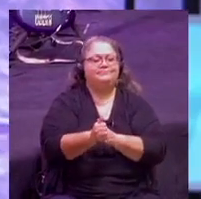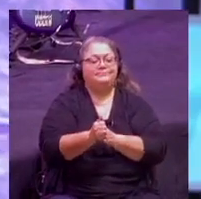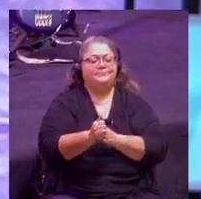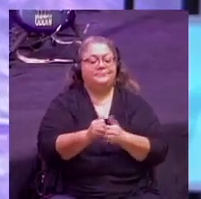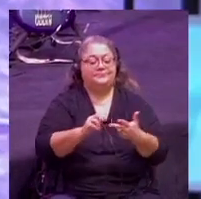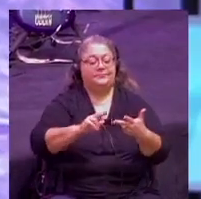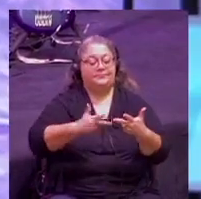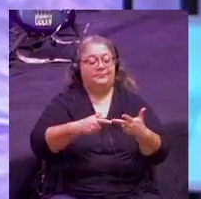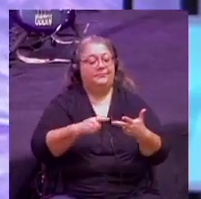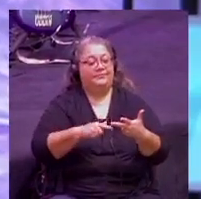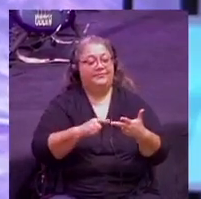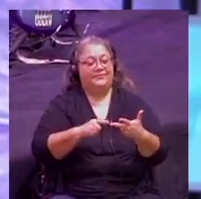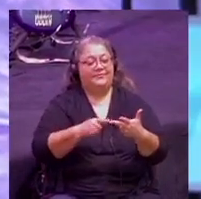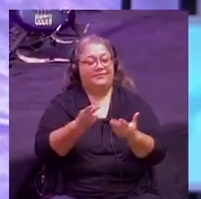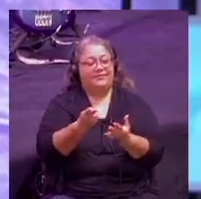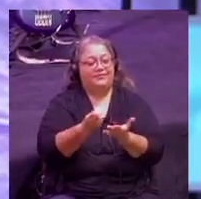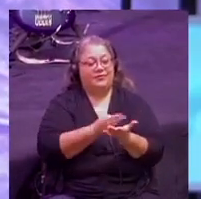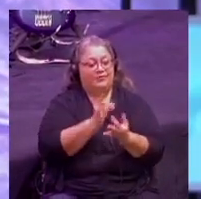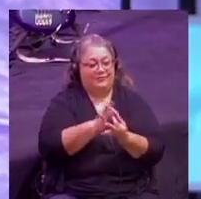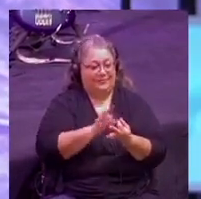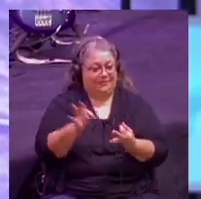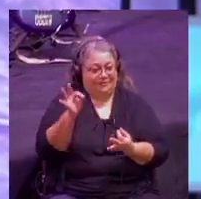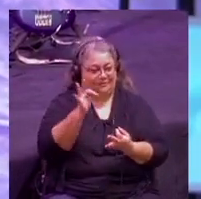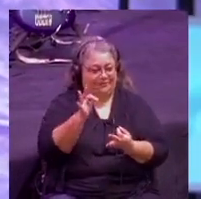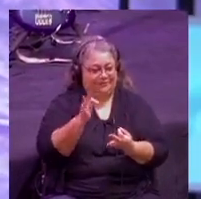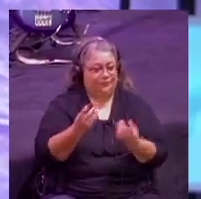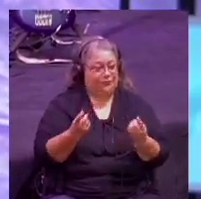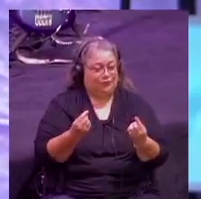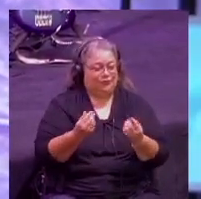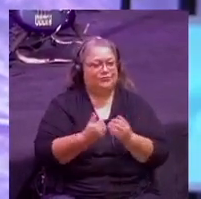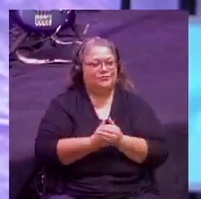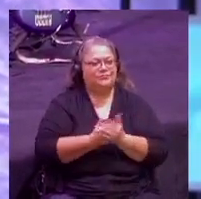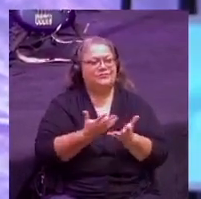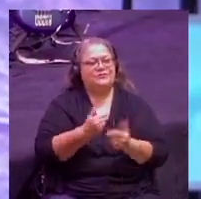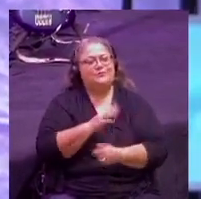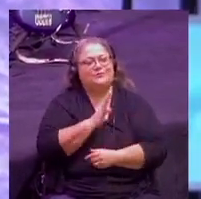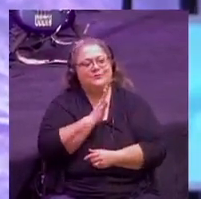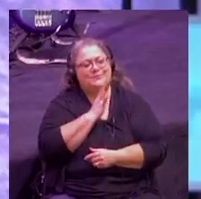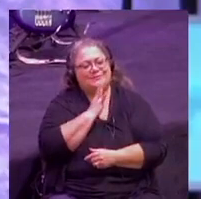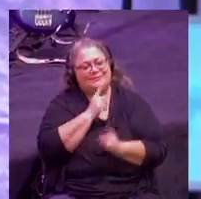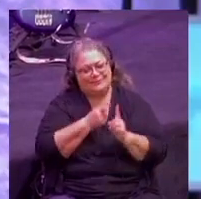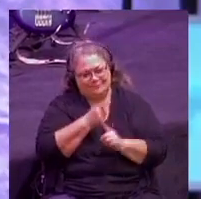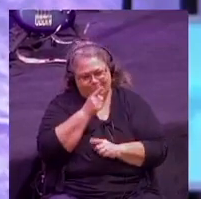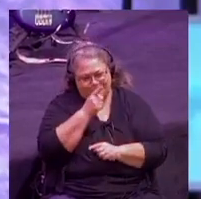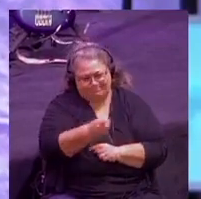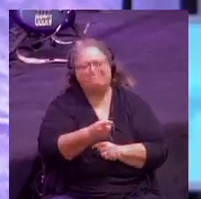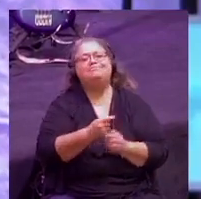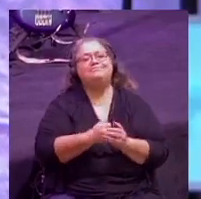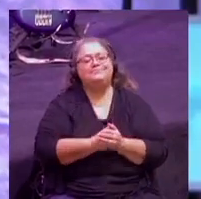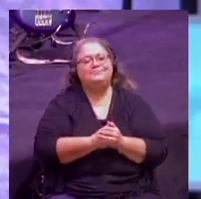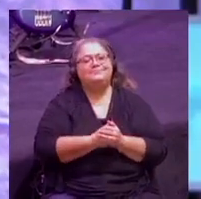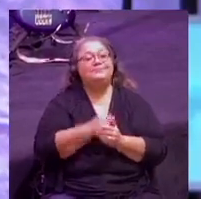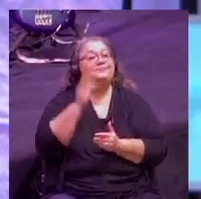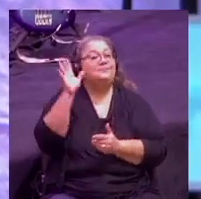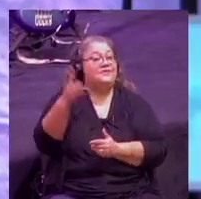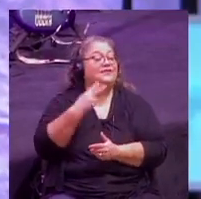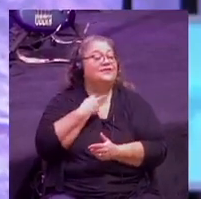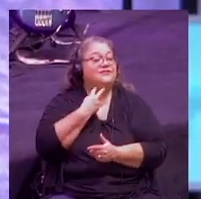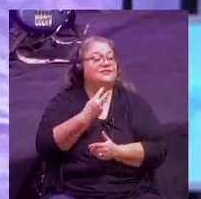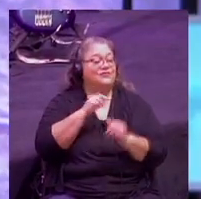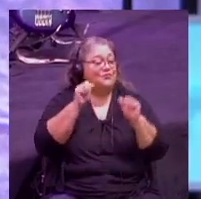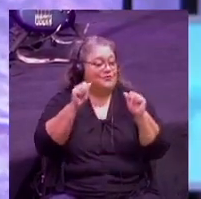thing that the Holy Spirit wants to do, he wants to speak to you. Do you know the Holy Spirit has a voice and can